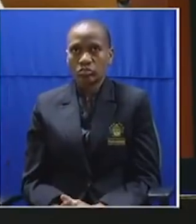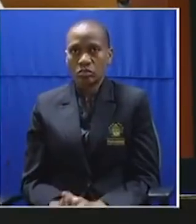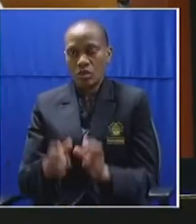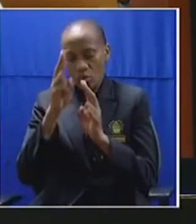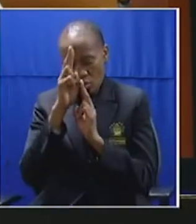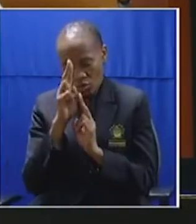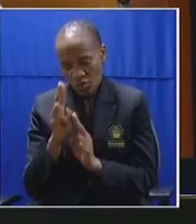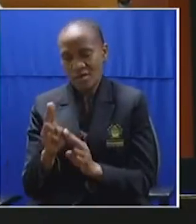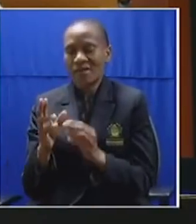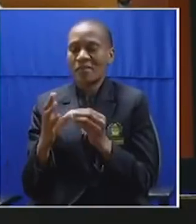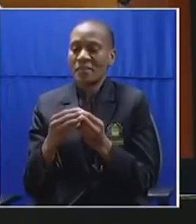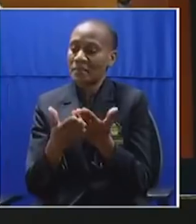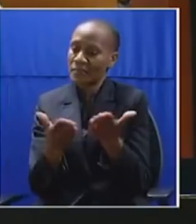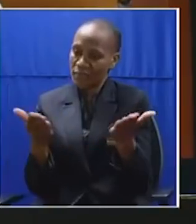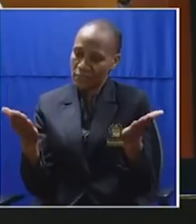Honourable members,